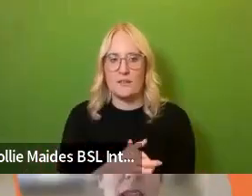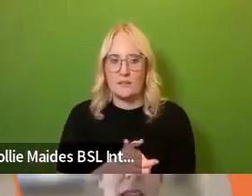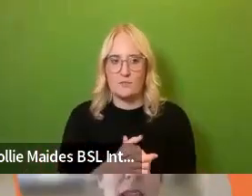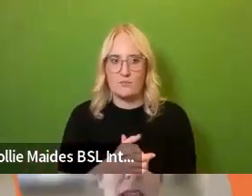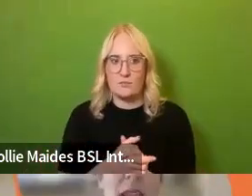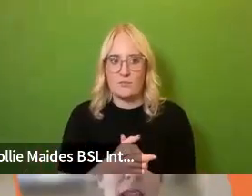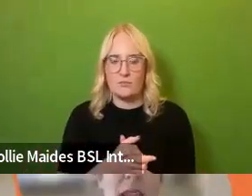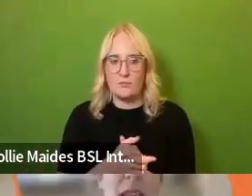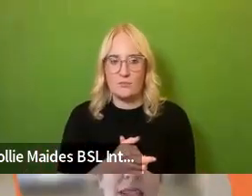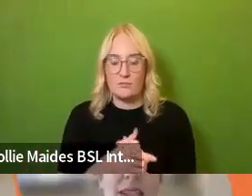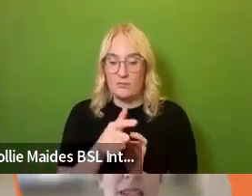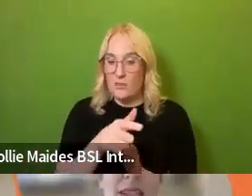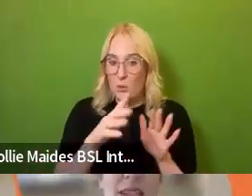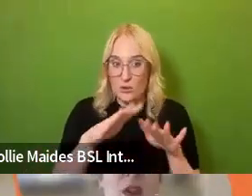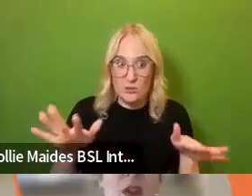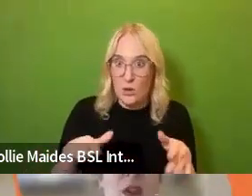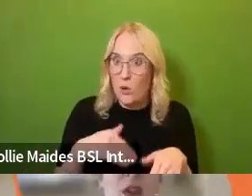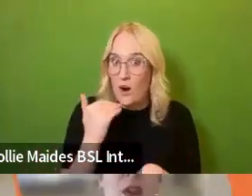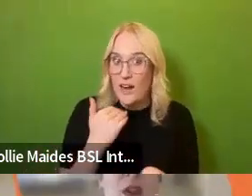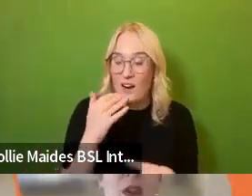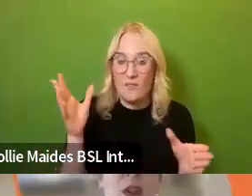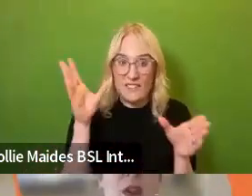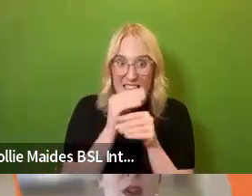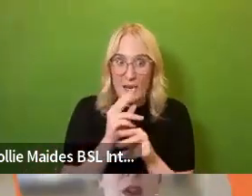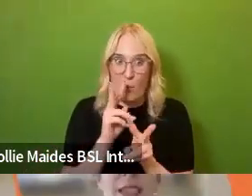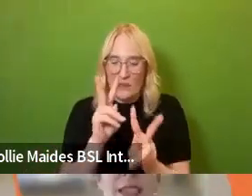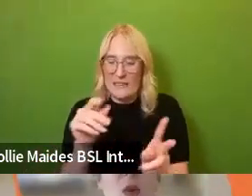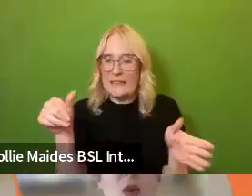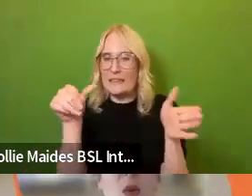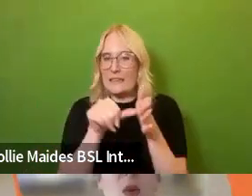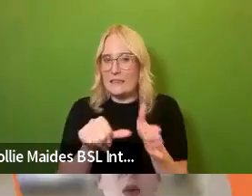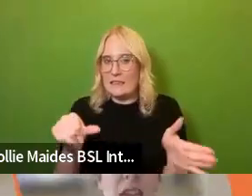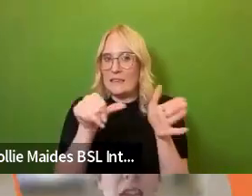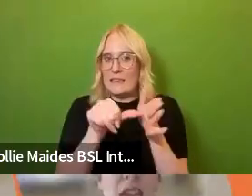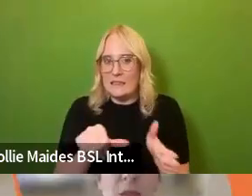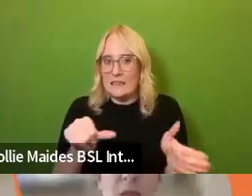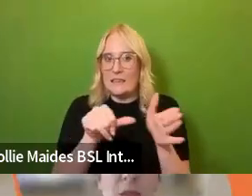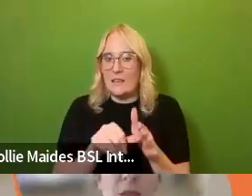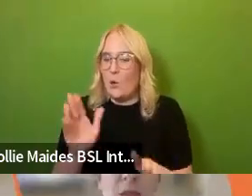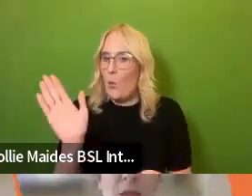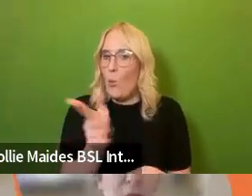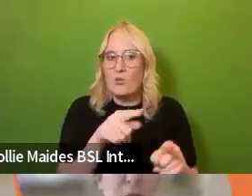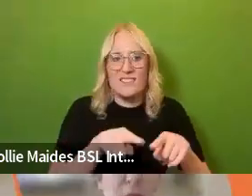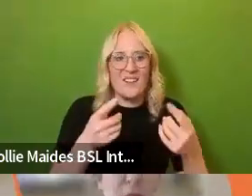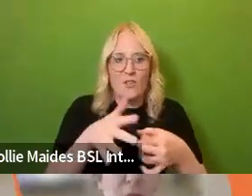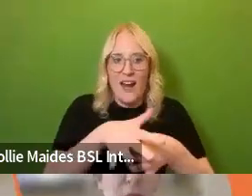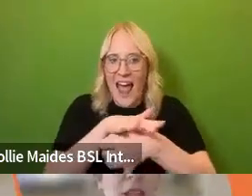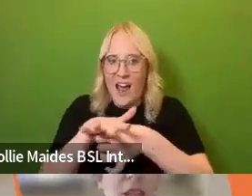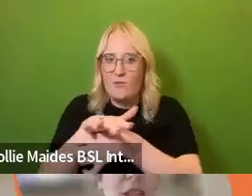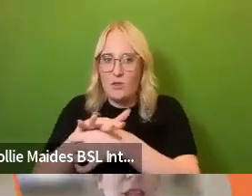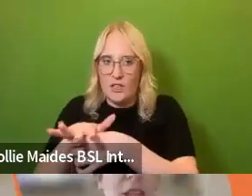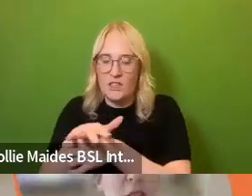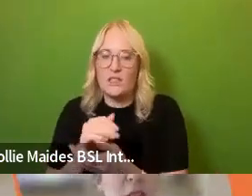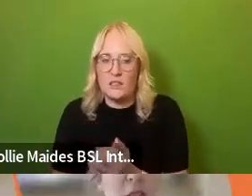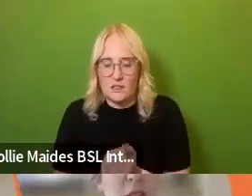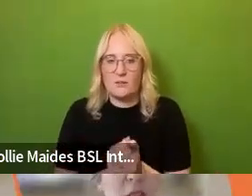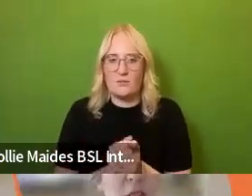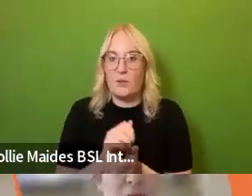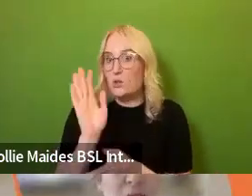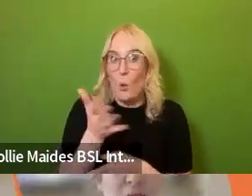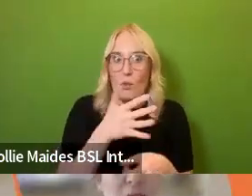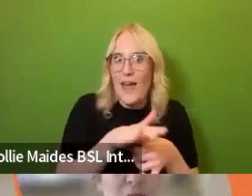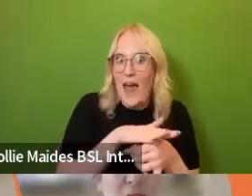get enough quality sleep, we often see difficulties in all the areas we're trying to improve. So all the areas